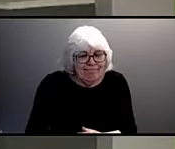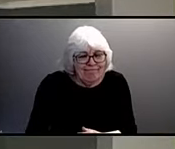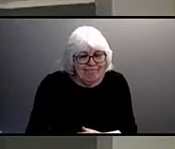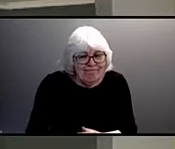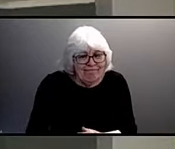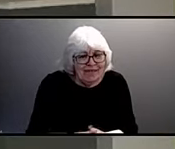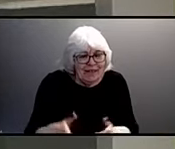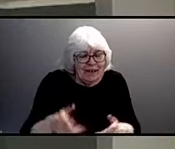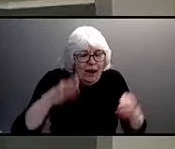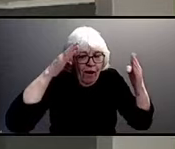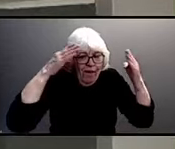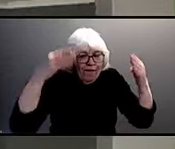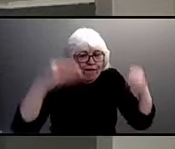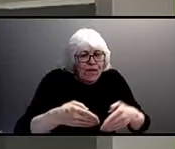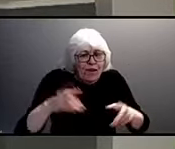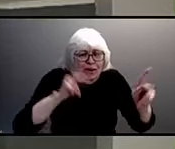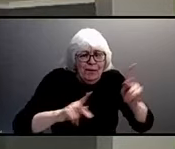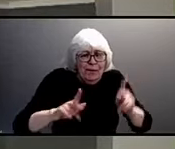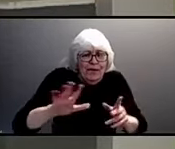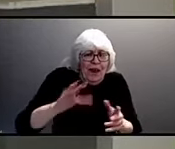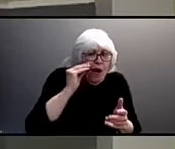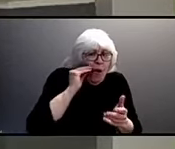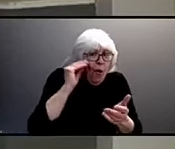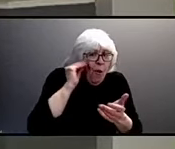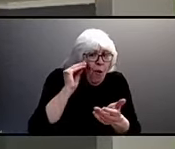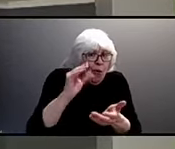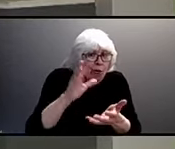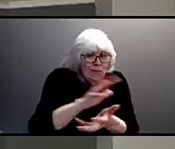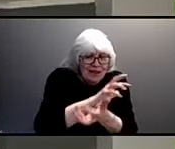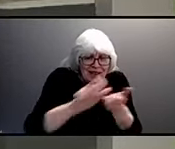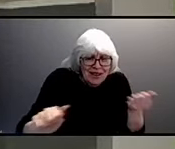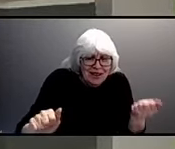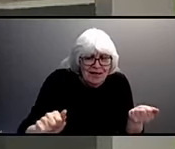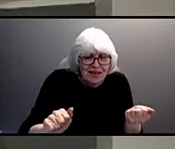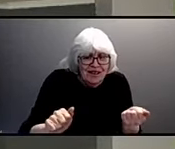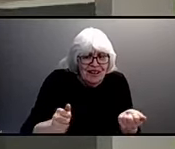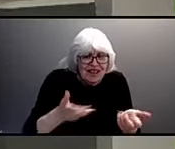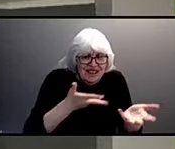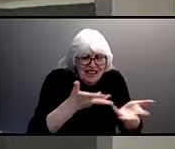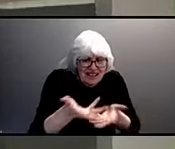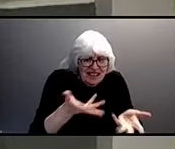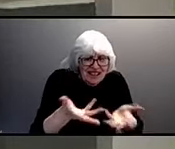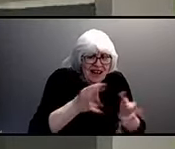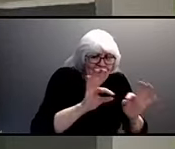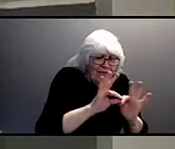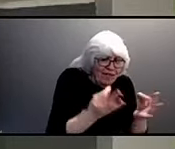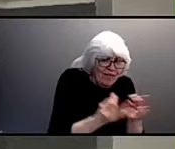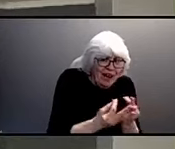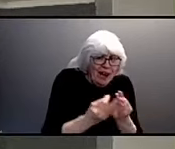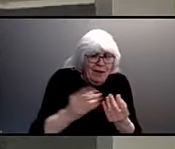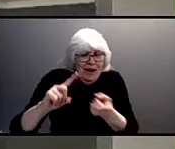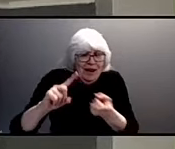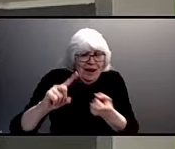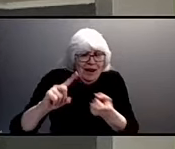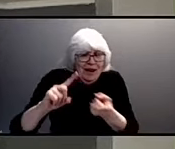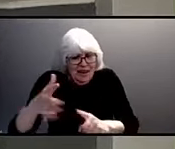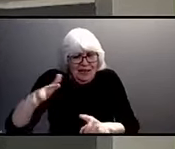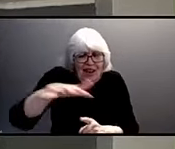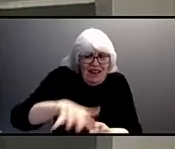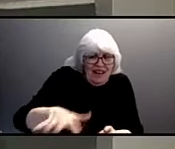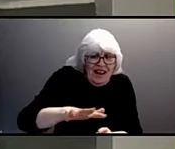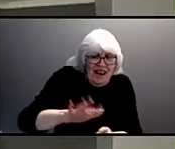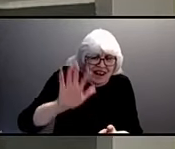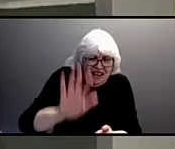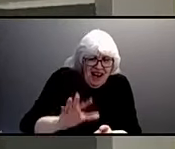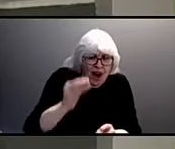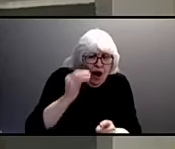homes destroyed or damaged, and speaking with some friends and family in the affected areas, but their homes are still standing, there's a lot of